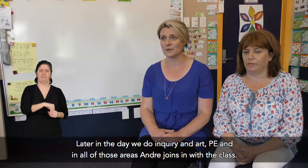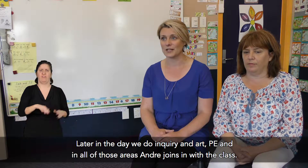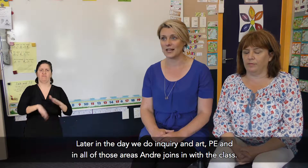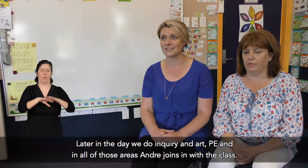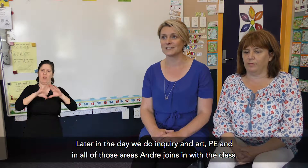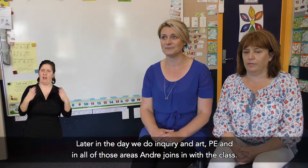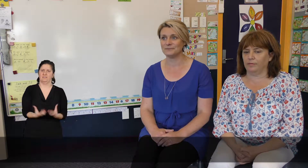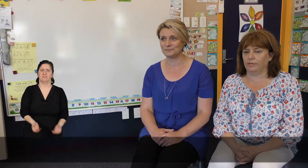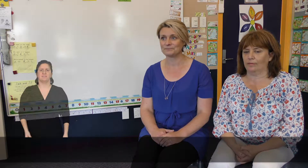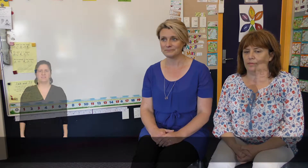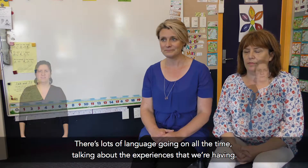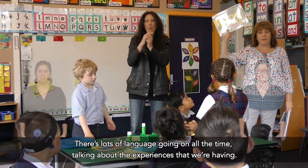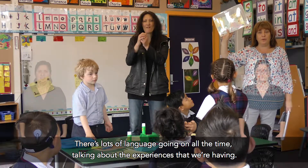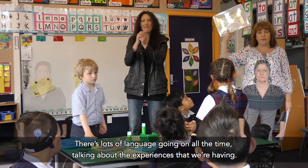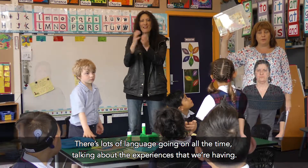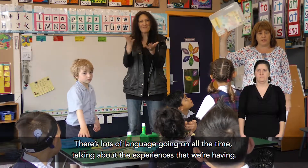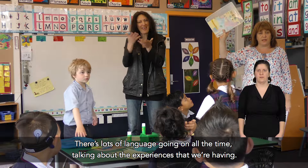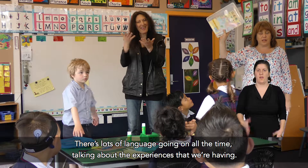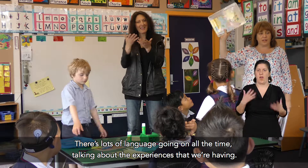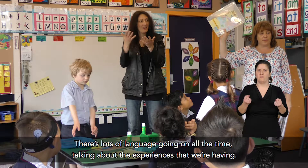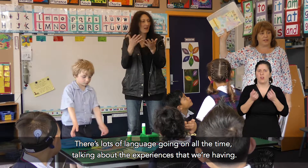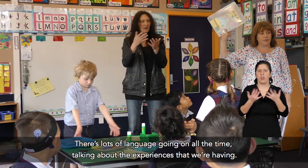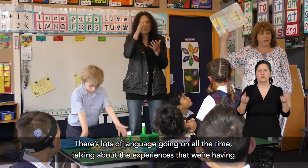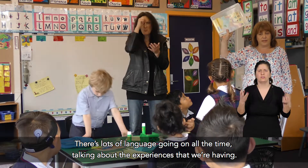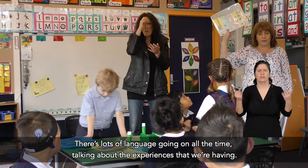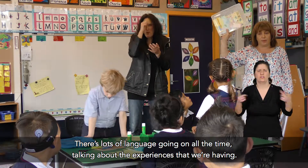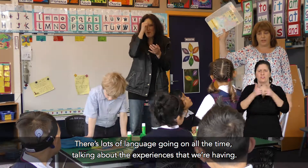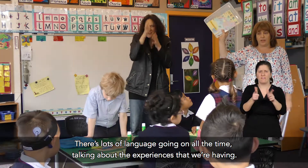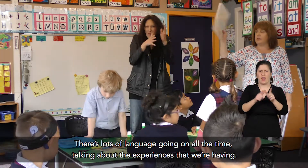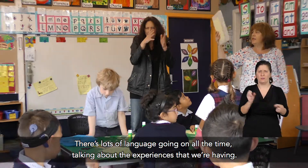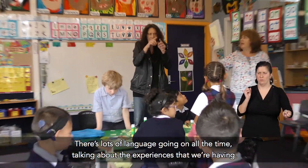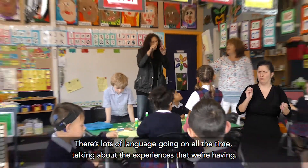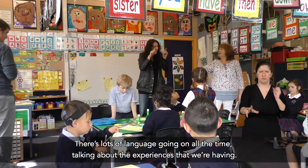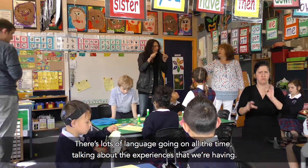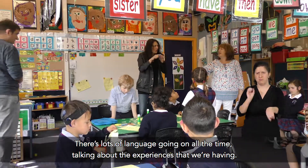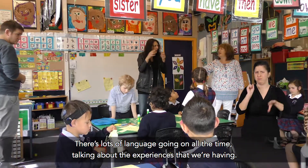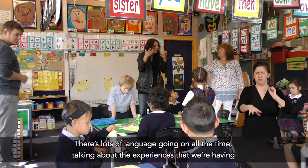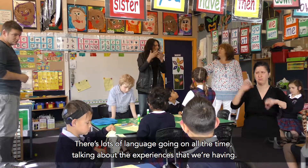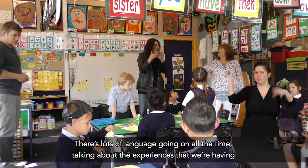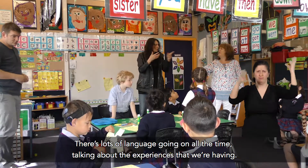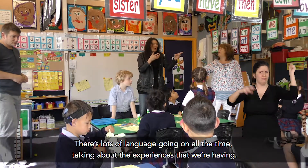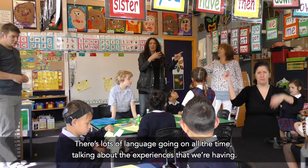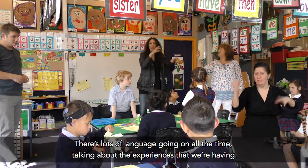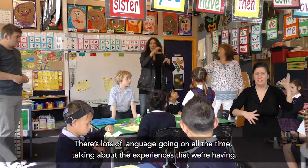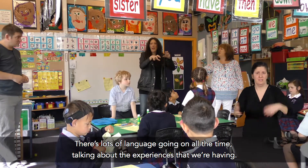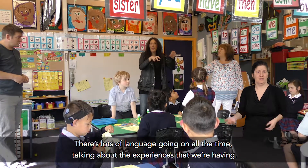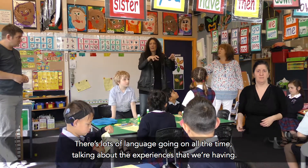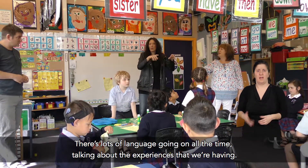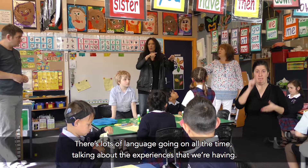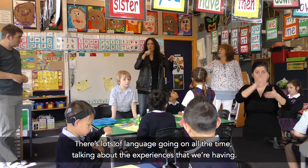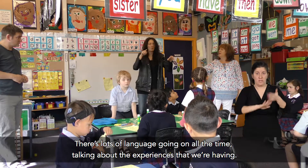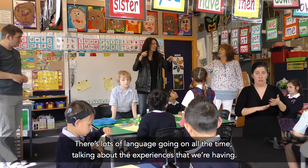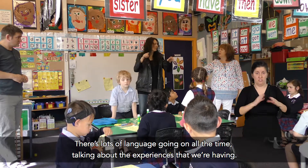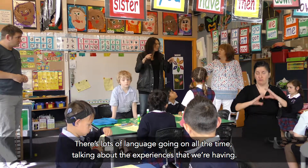in with the class. There's lots of language going on all the time, talking about